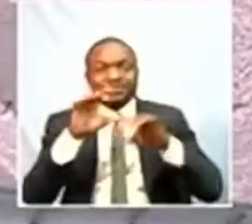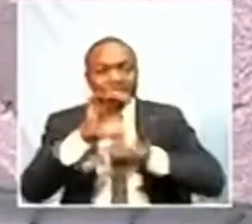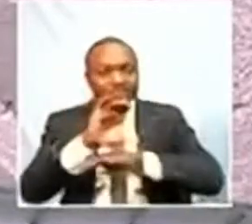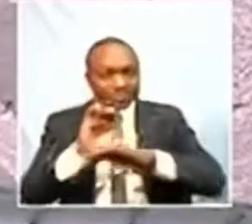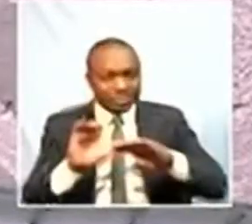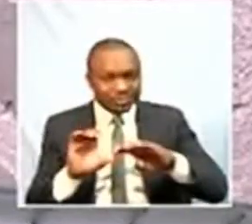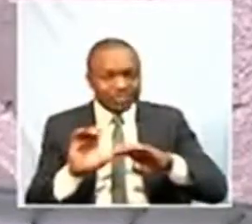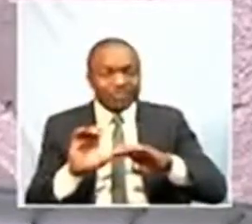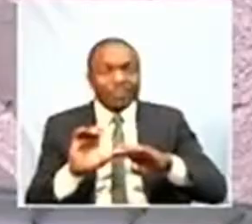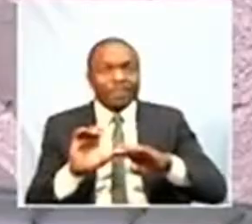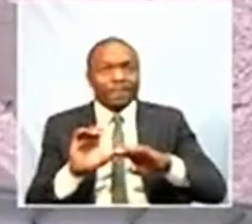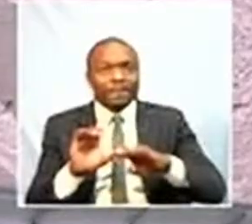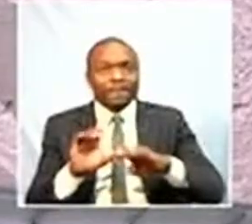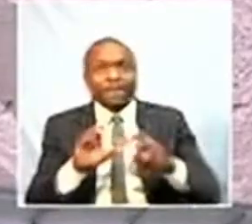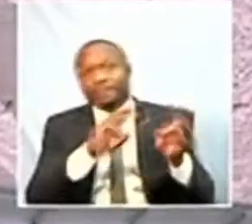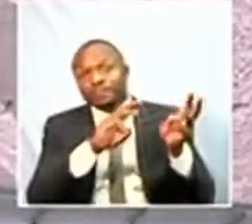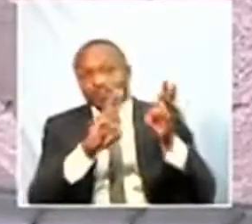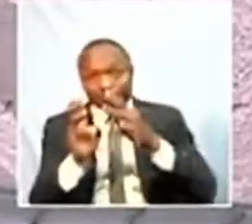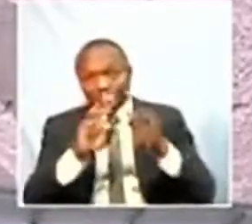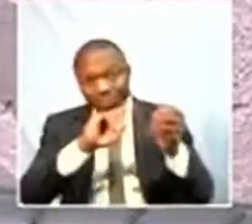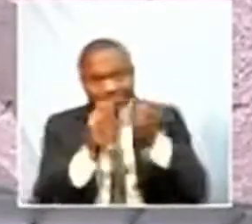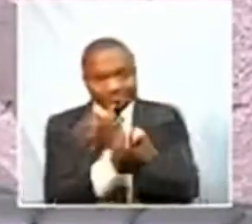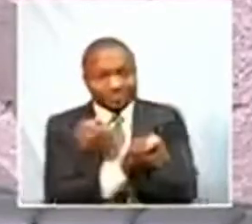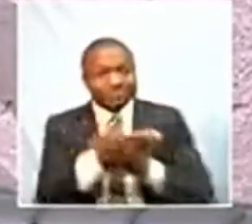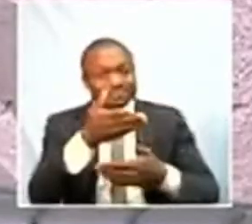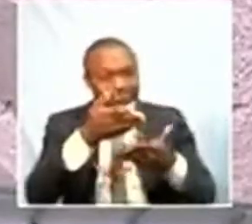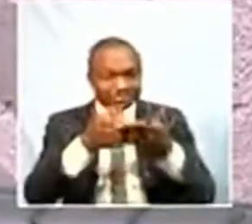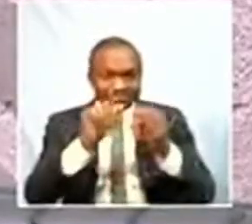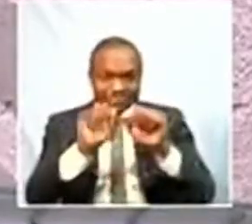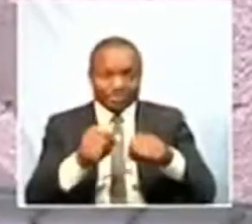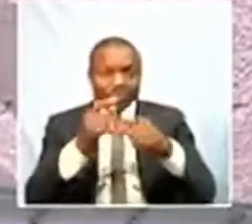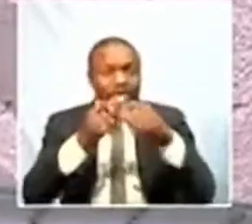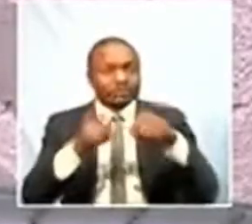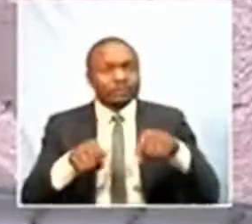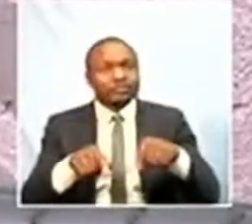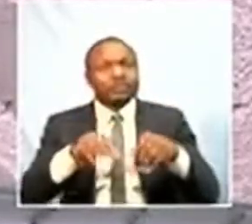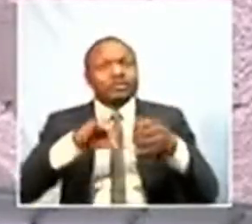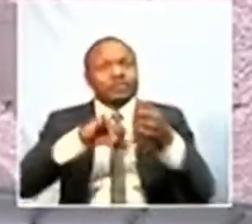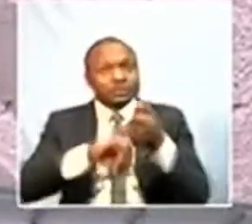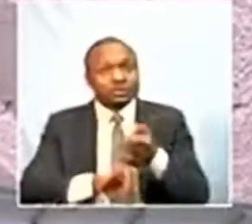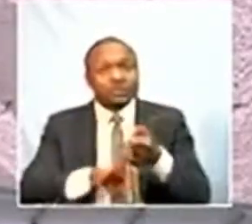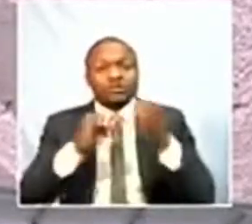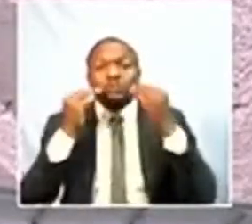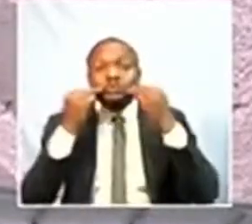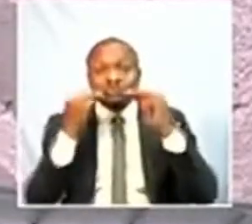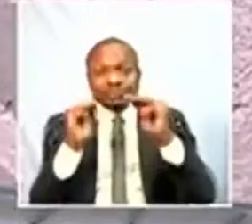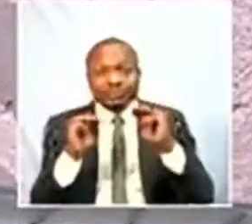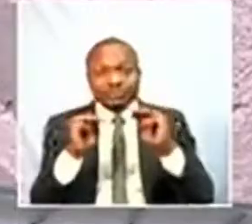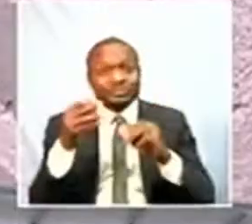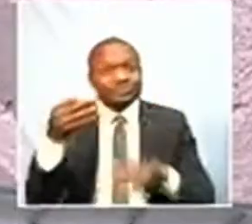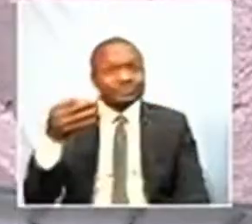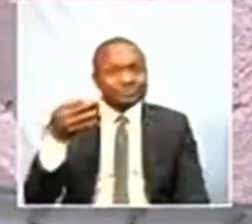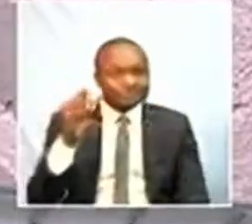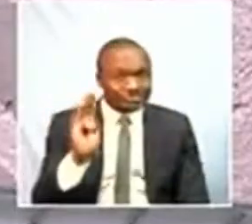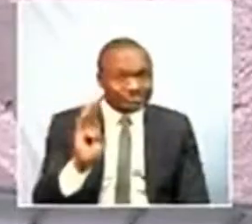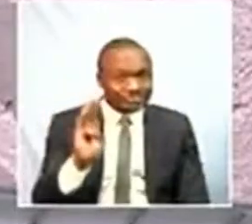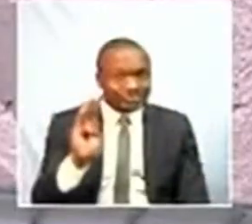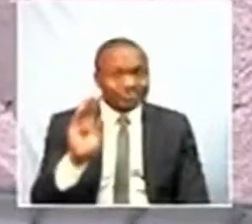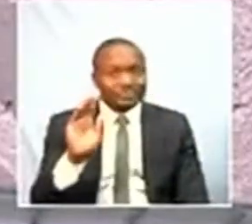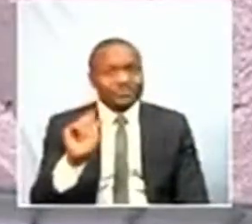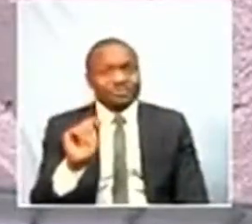causes of climate change, Madam Speaker. This can be done by social media platforms such as Facebook,